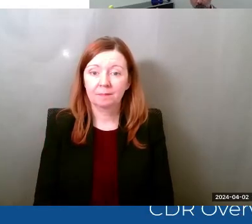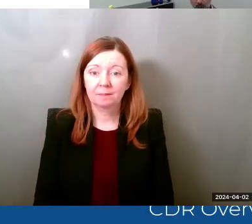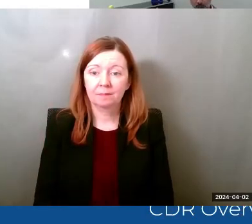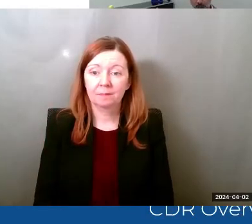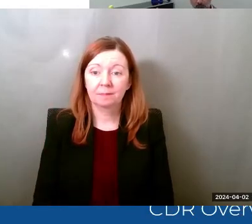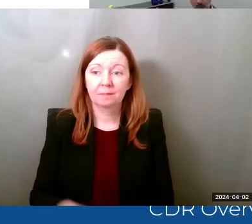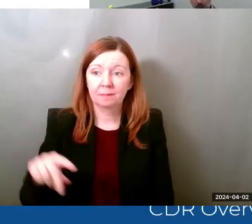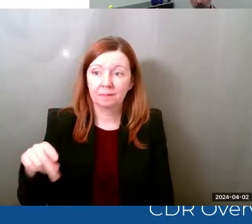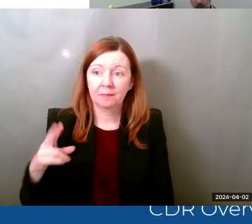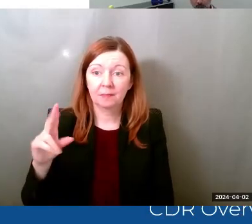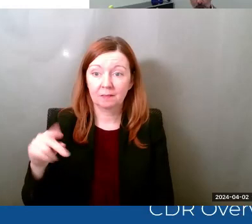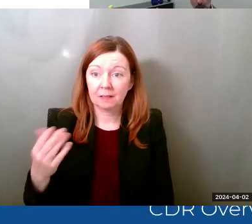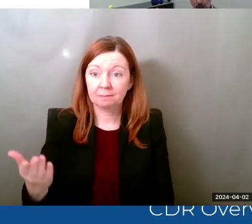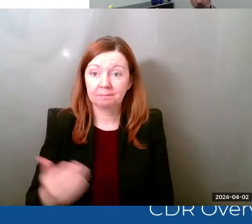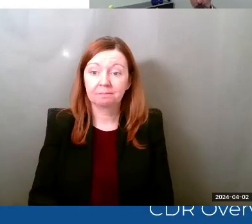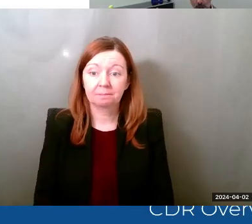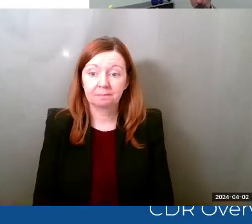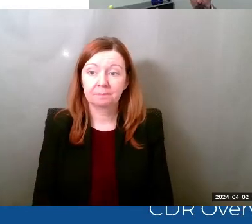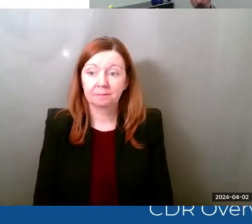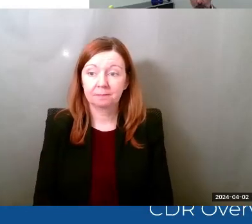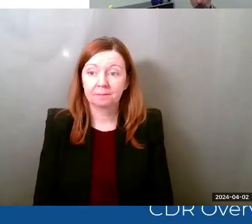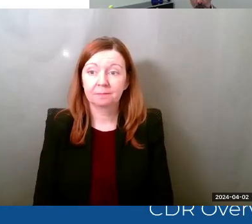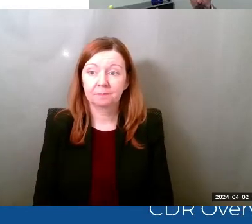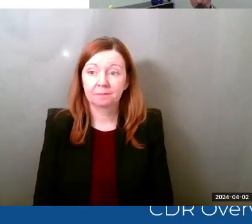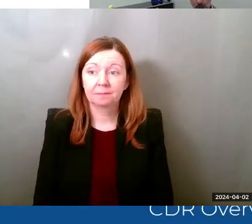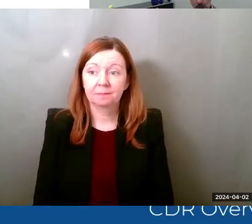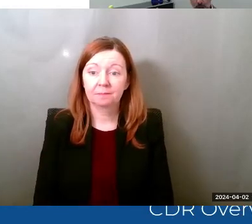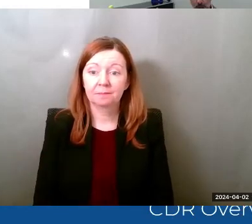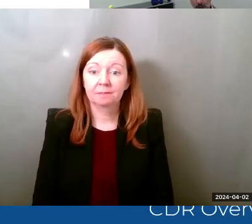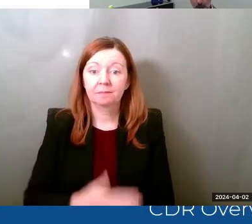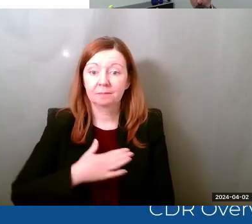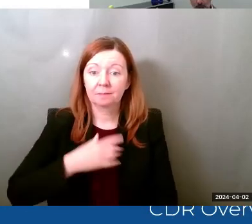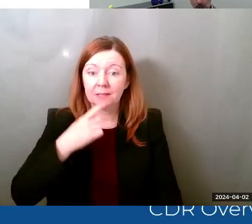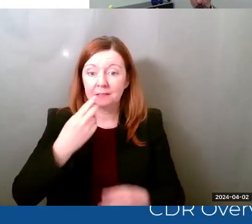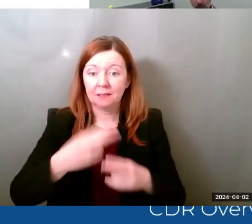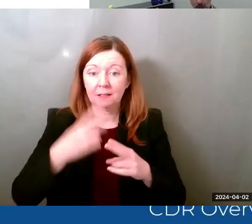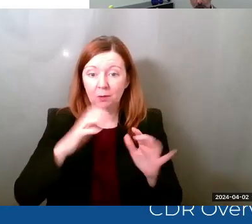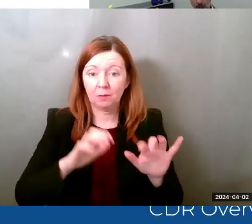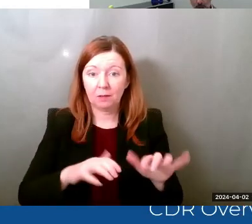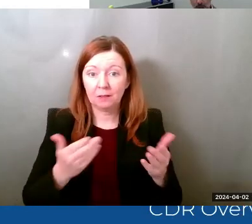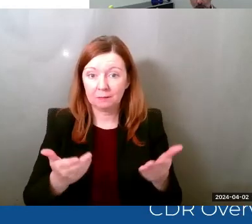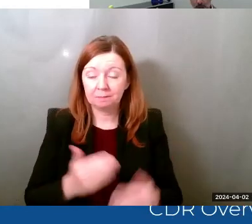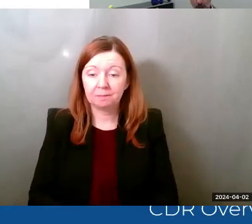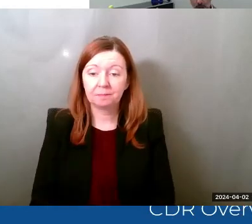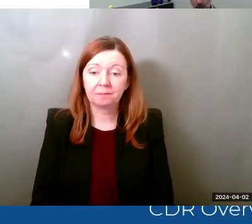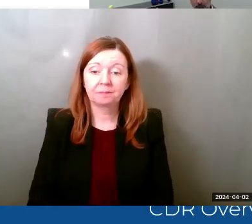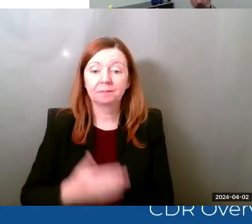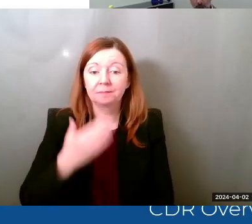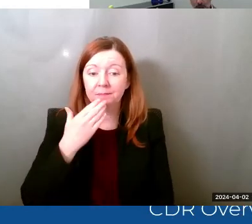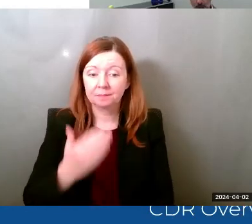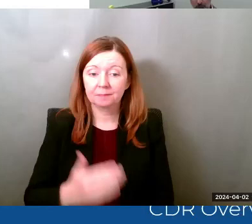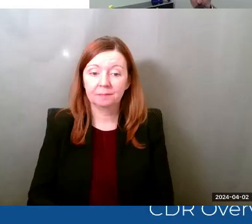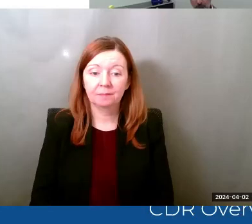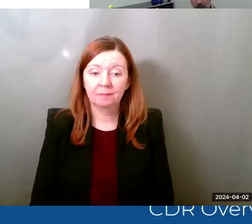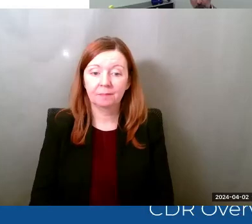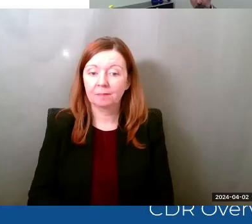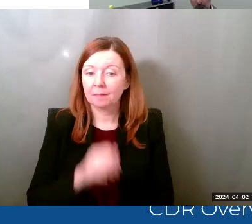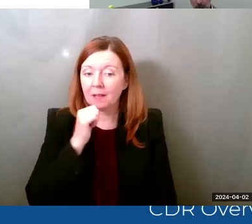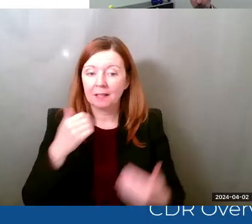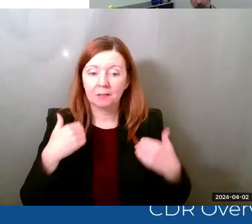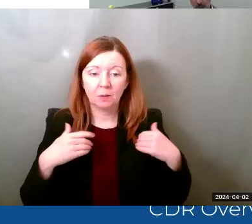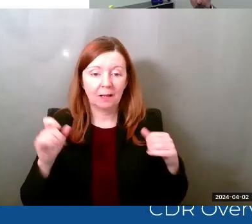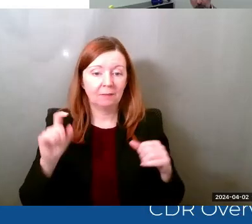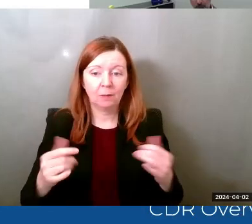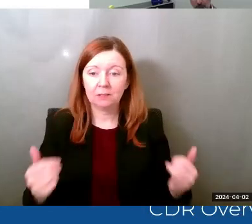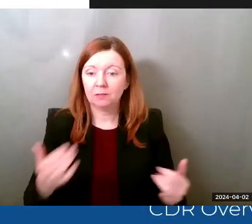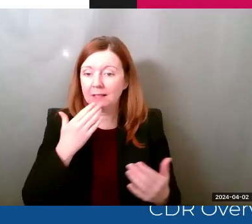Philip, you should be able to unmute at this time. Yeah, please state your name for the record. Thank you. I don't have a question at